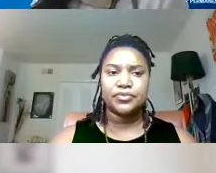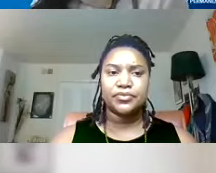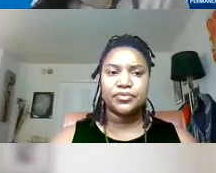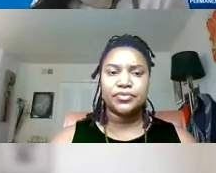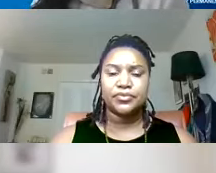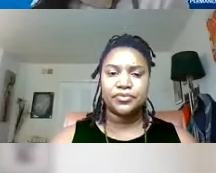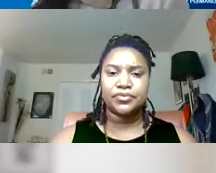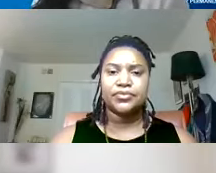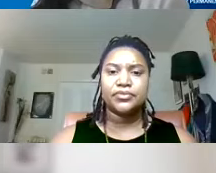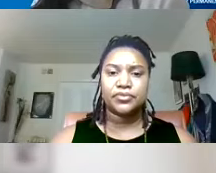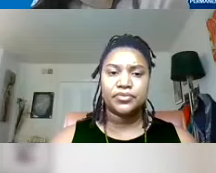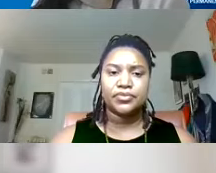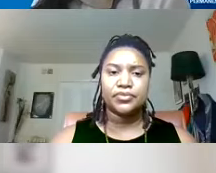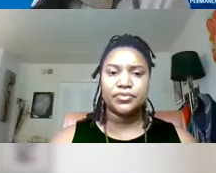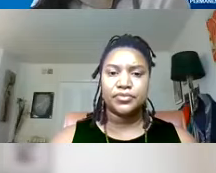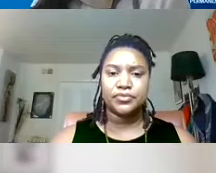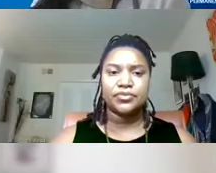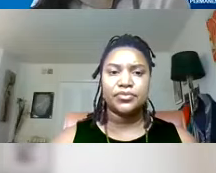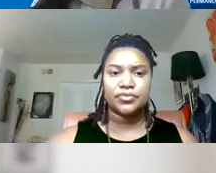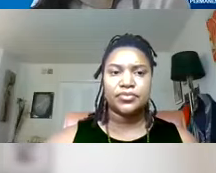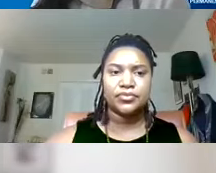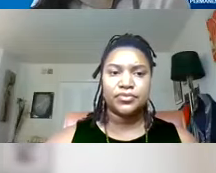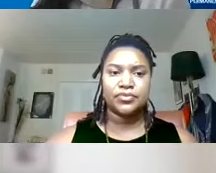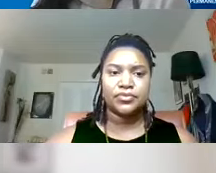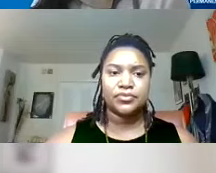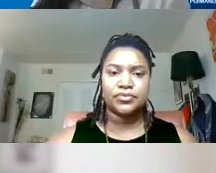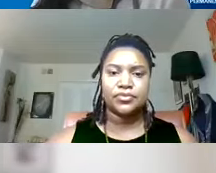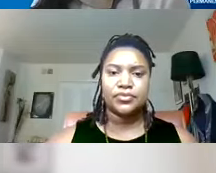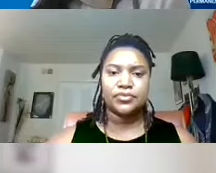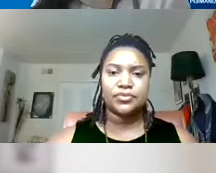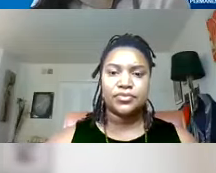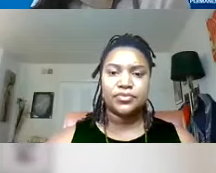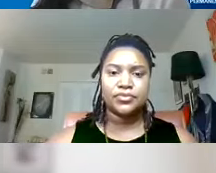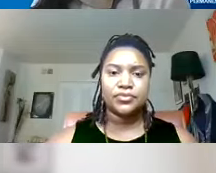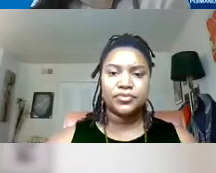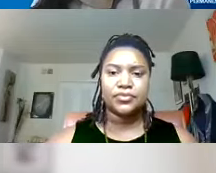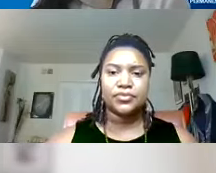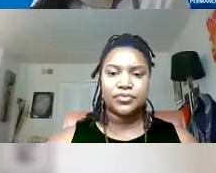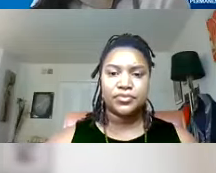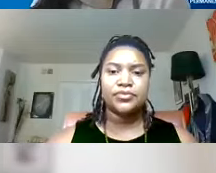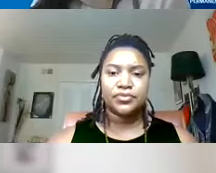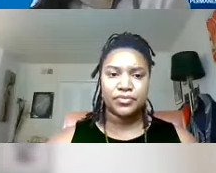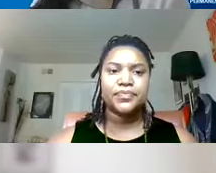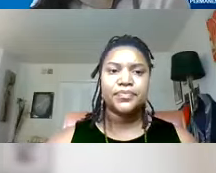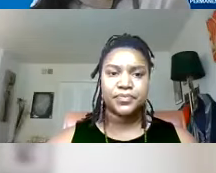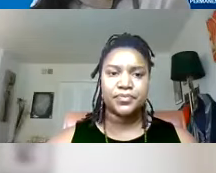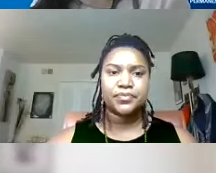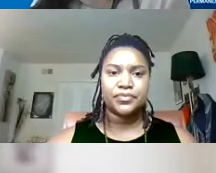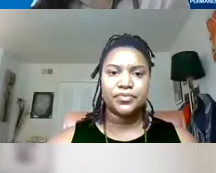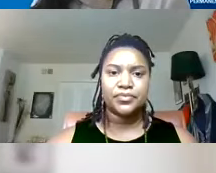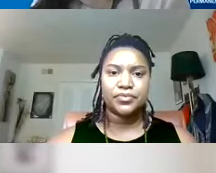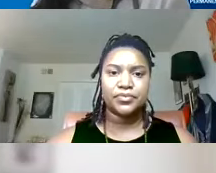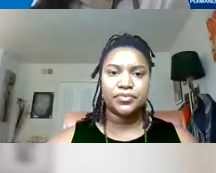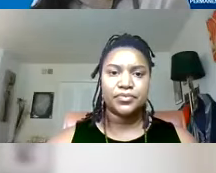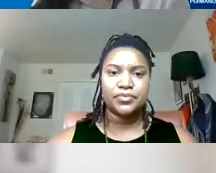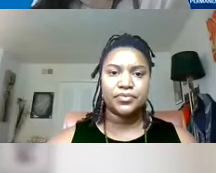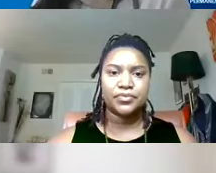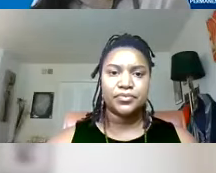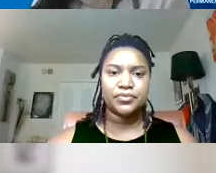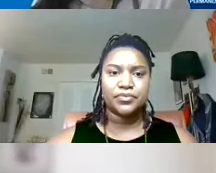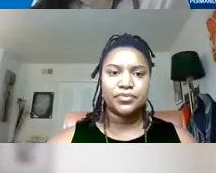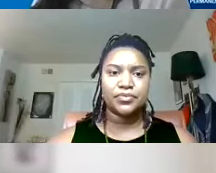of like recognizing people's experiences and their thoughts and being honest about the information that I have or that we